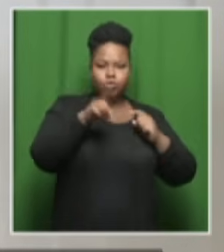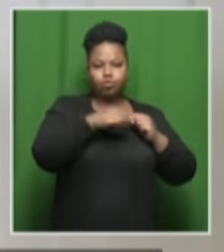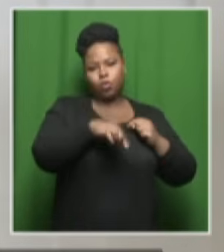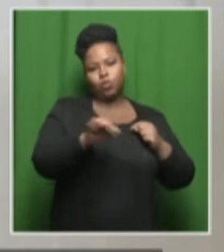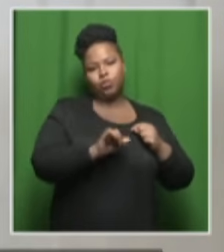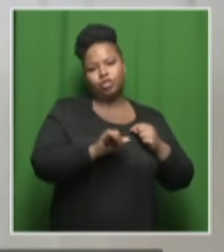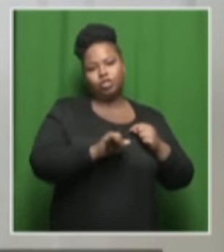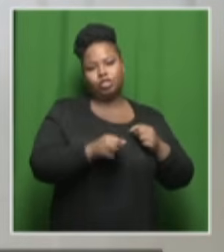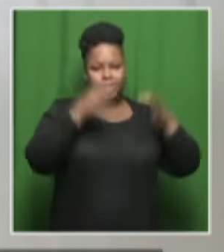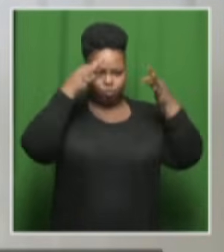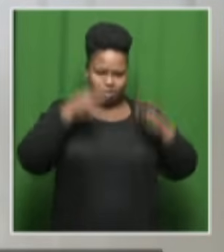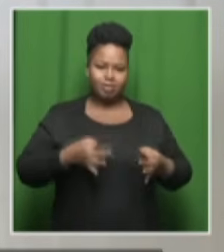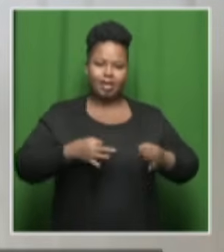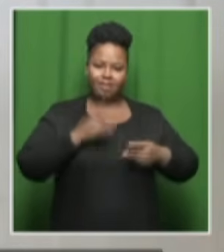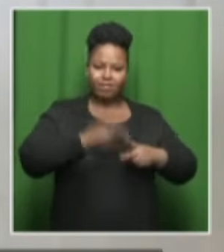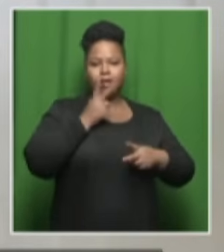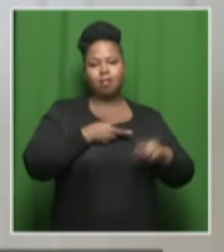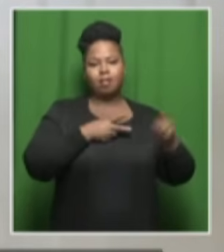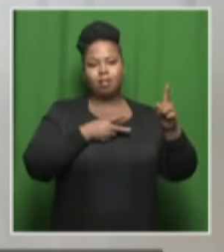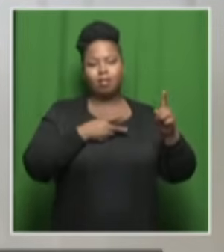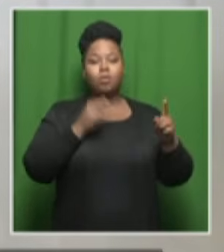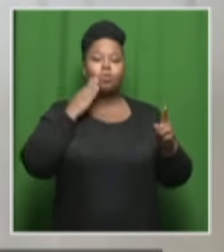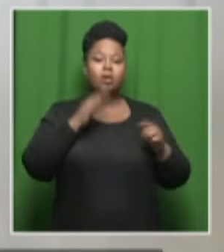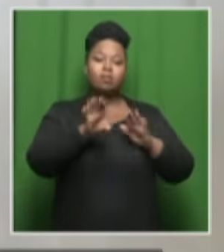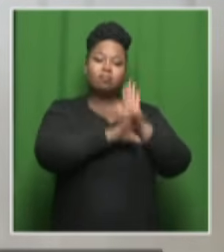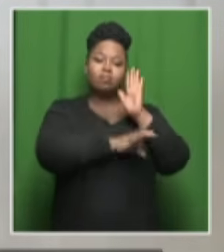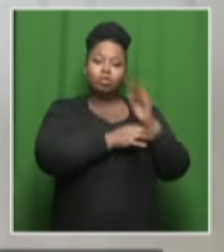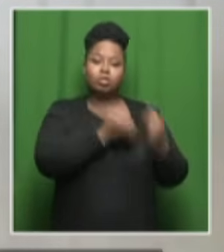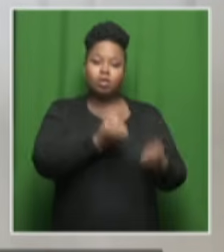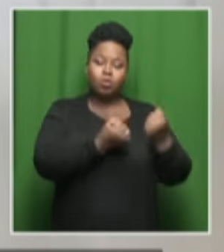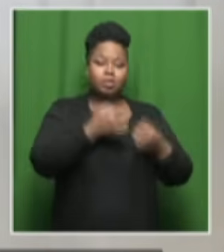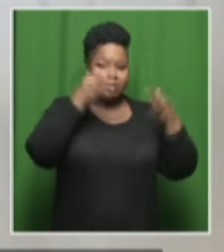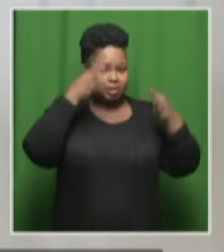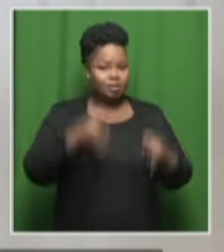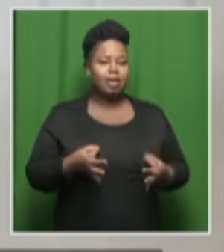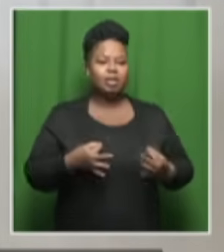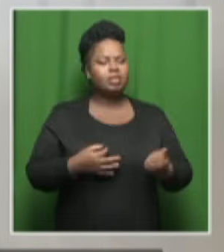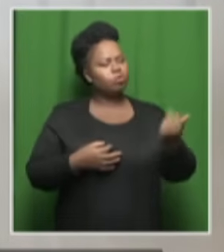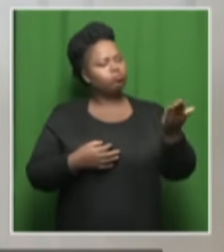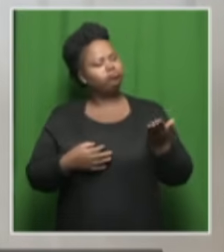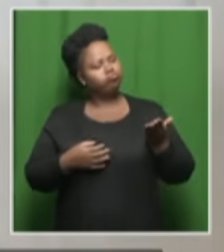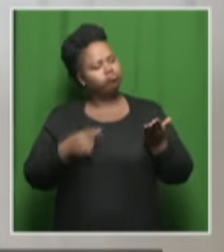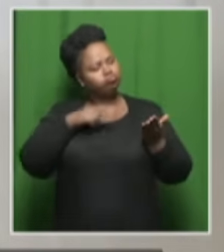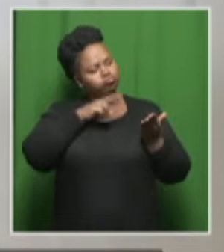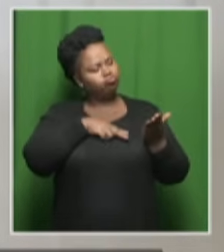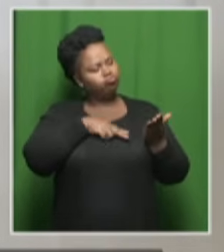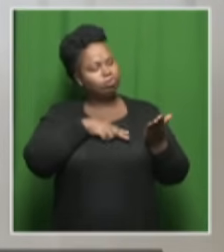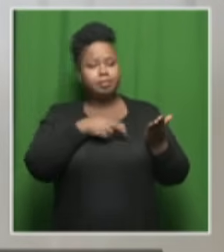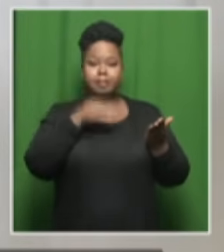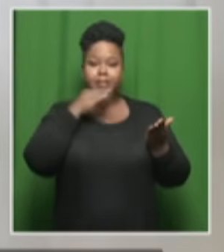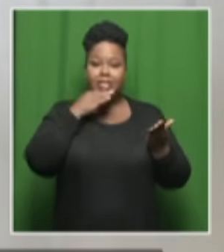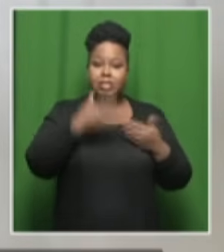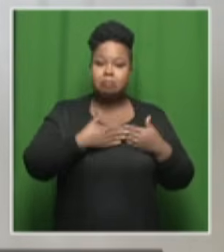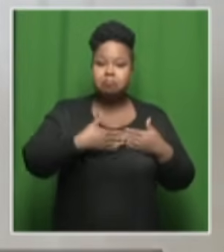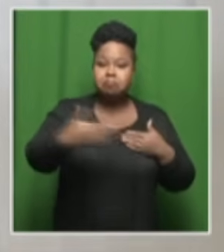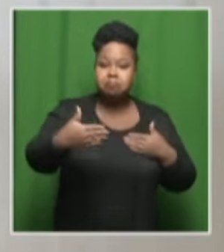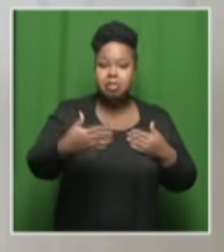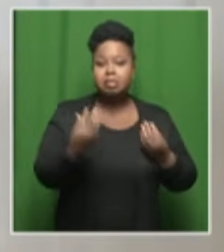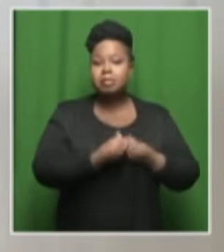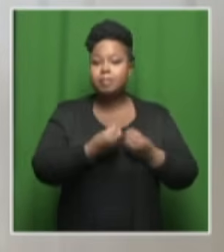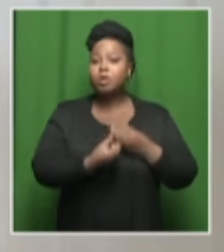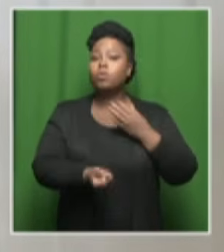say, after the ConCourt has made that decision, what is it that the ConCourt looked at? Is it something that going forward is going to be practical? Is it